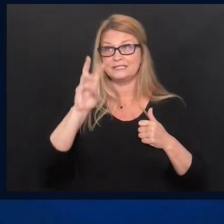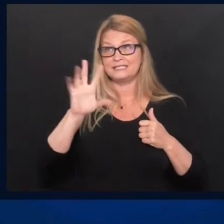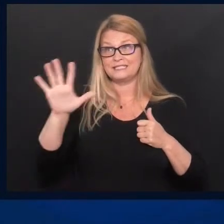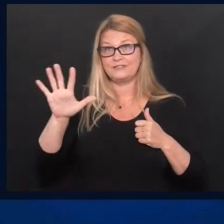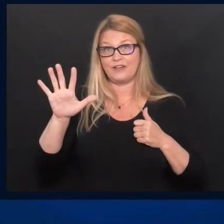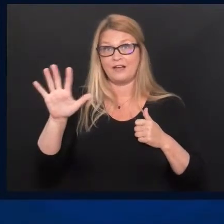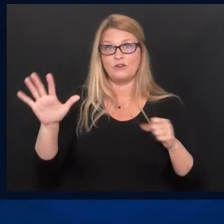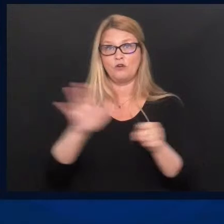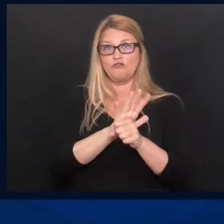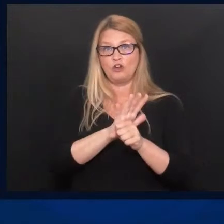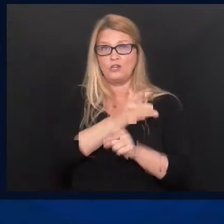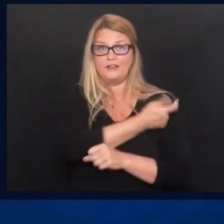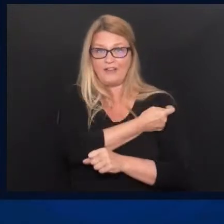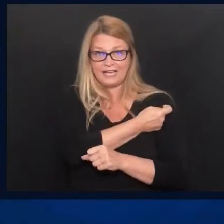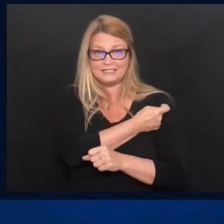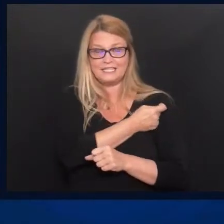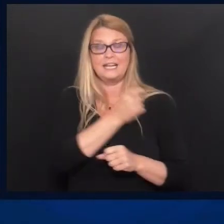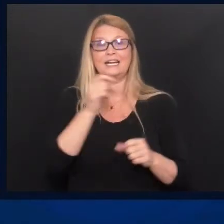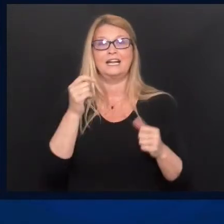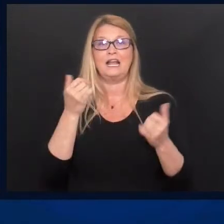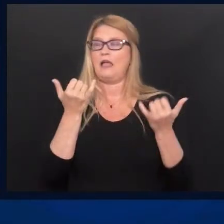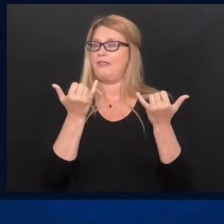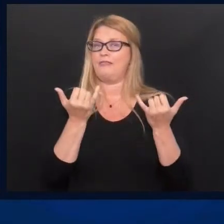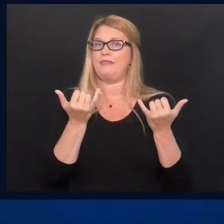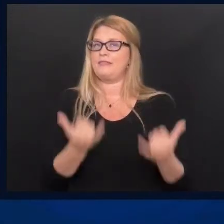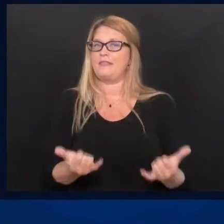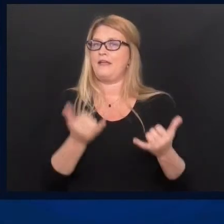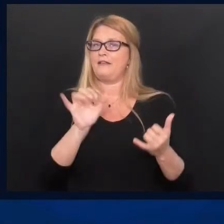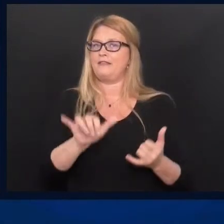are fully vaccinated now, and really that number is